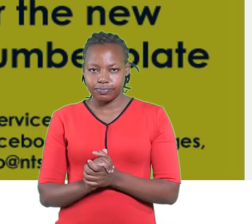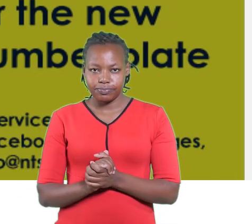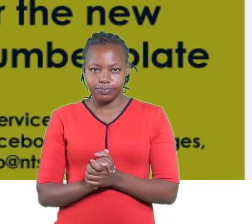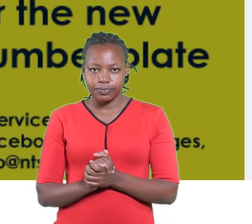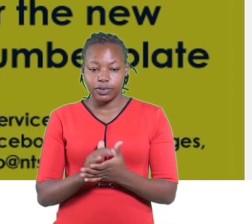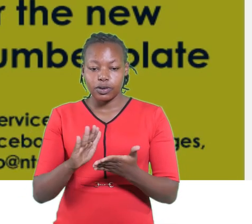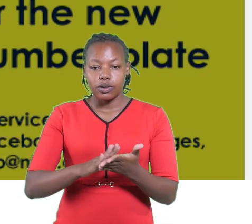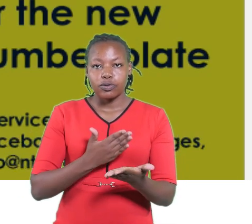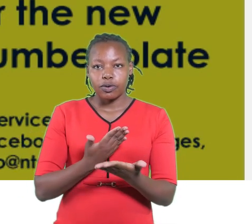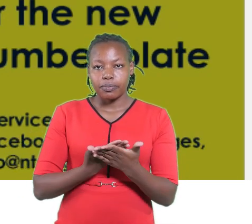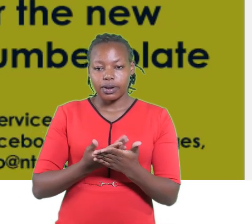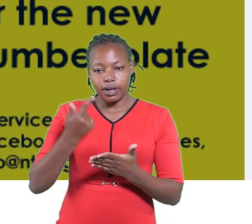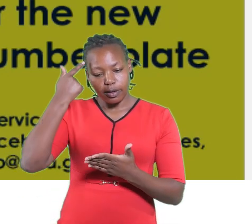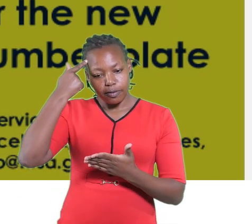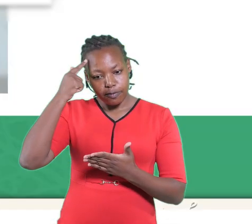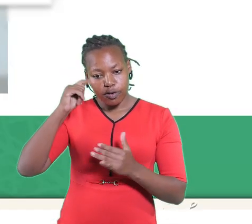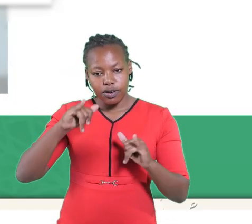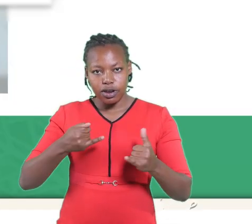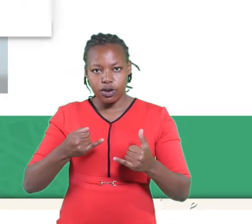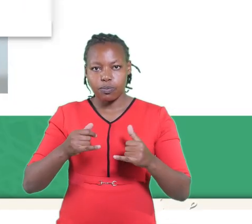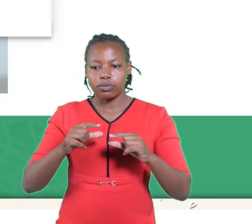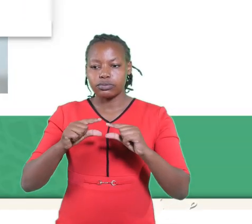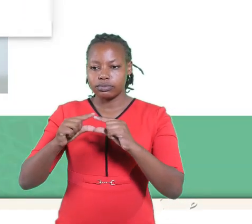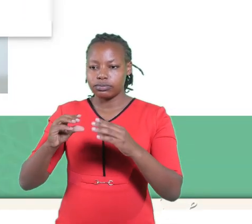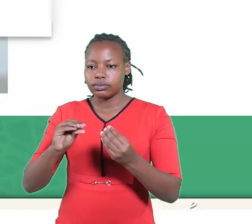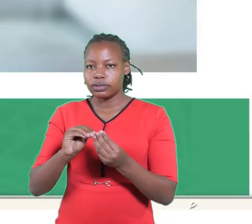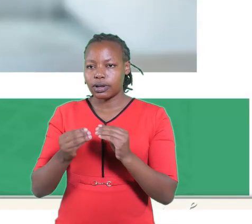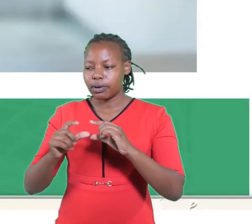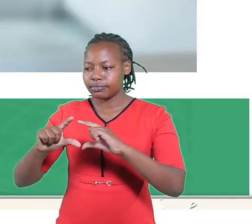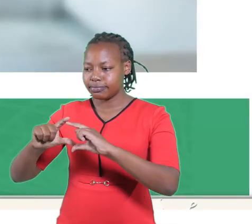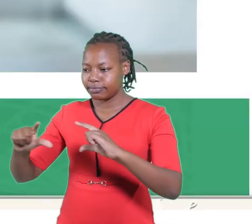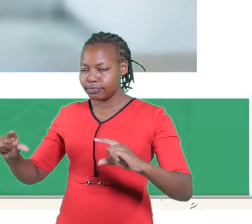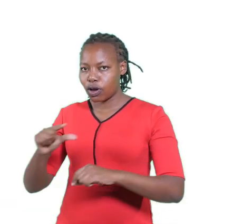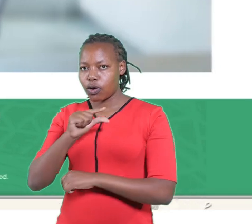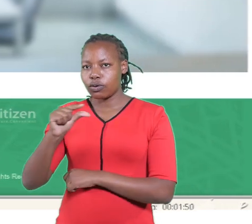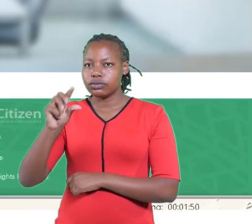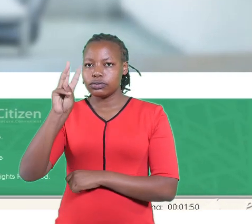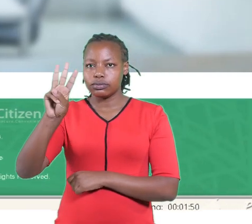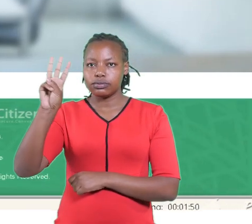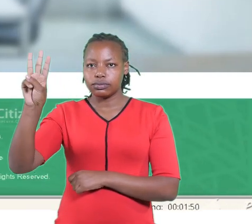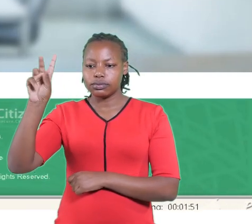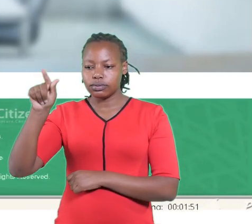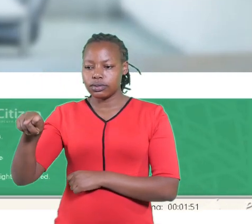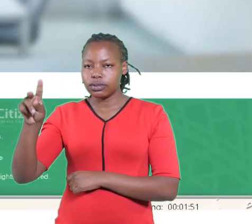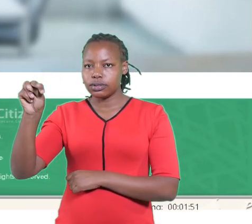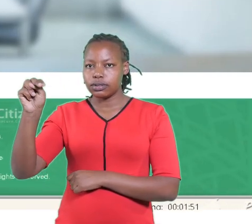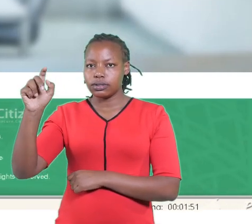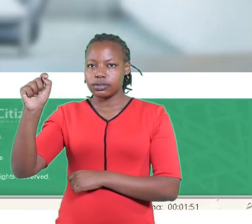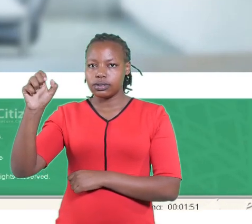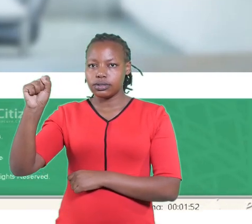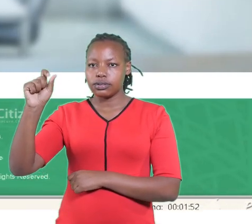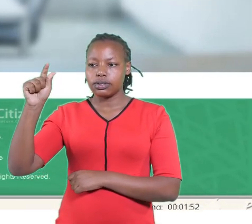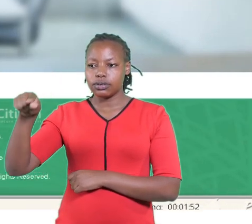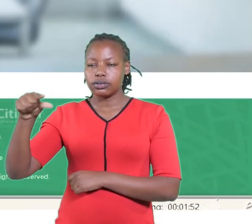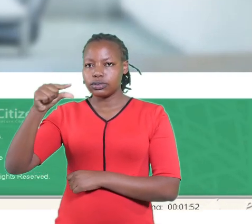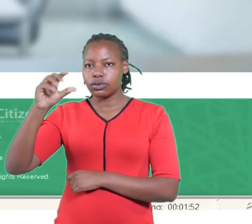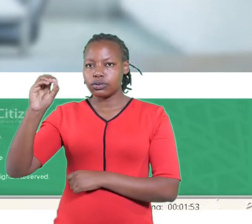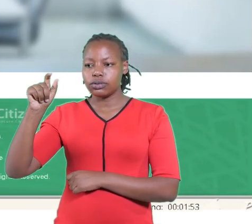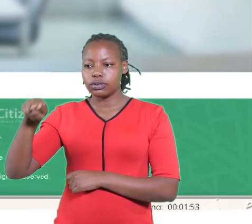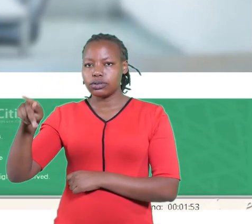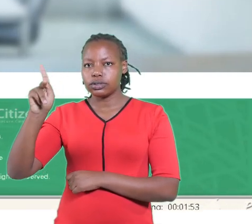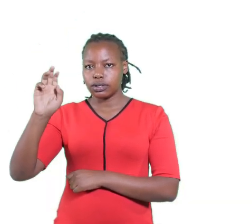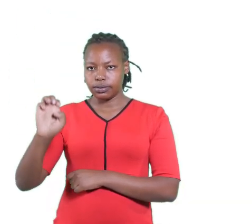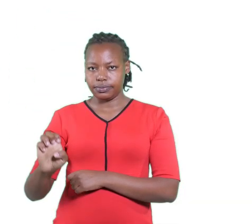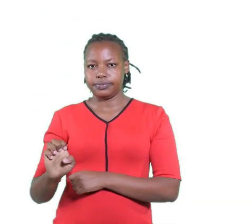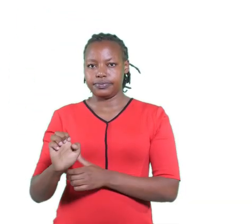www.ntsa.go.ke, log on to your team's portal, go to the reflective number plate menu, make an application, and attach a